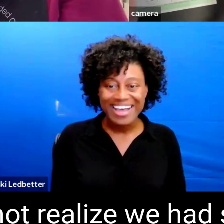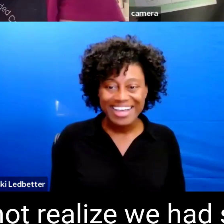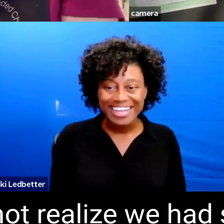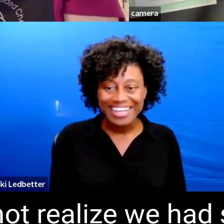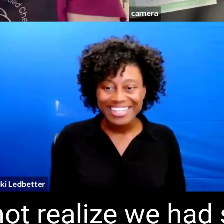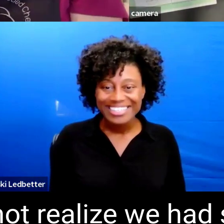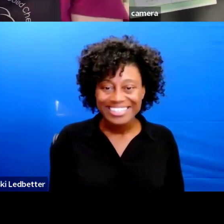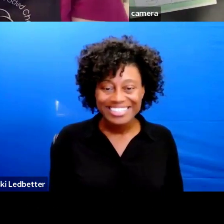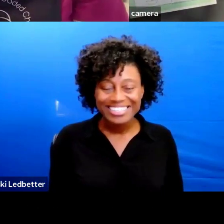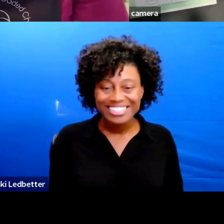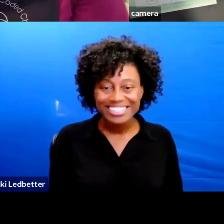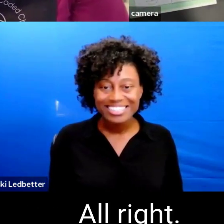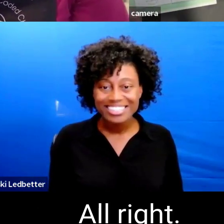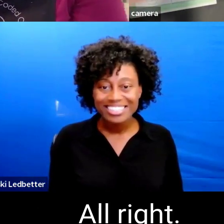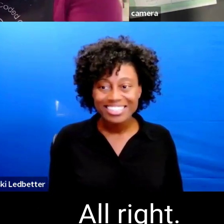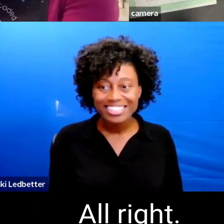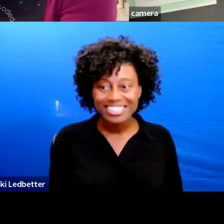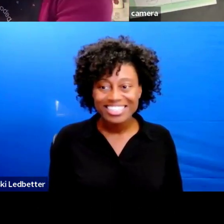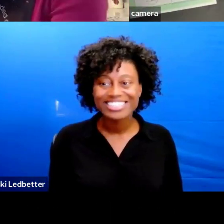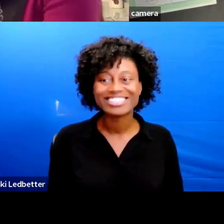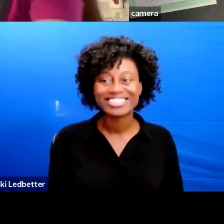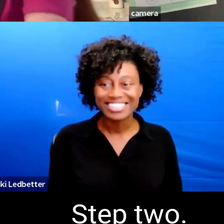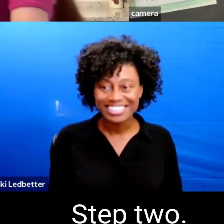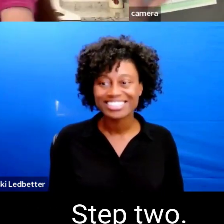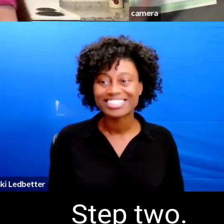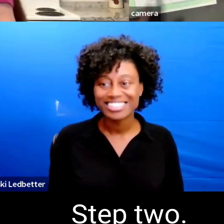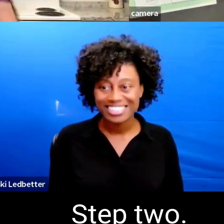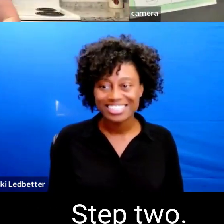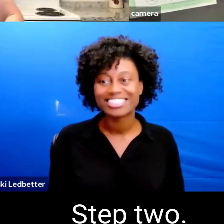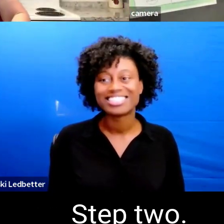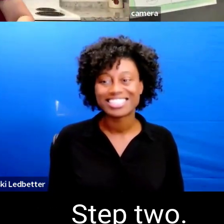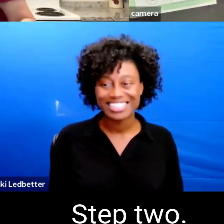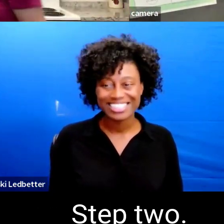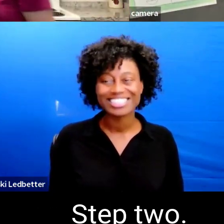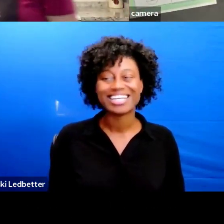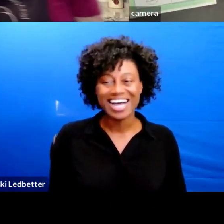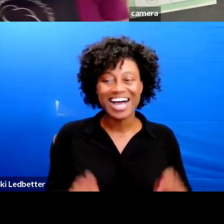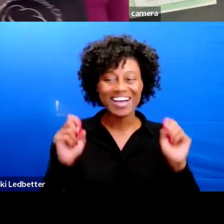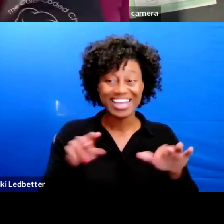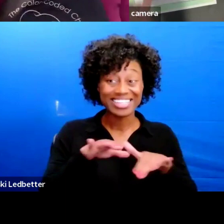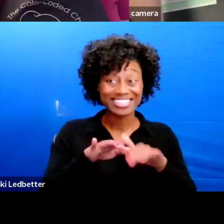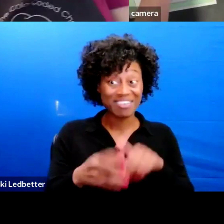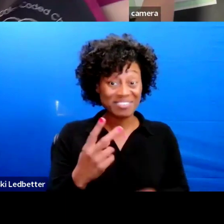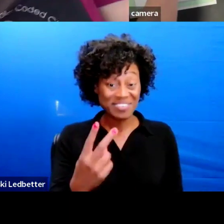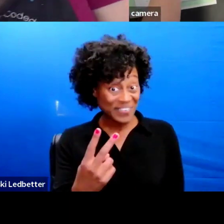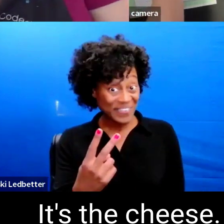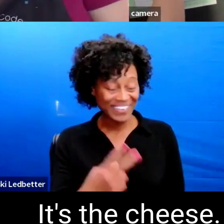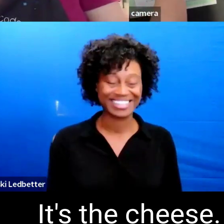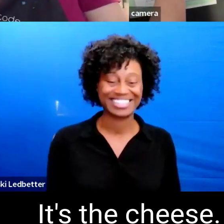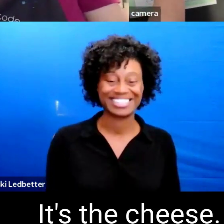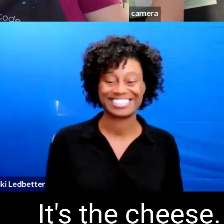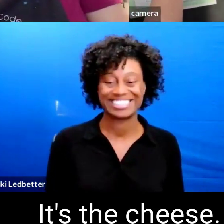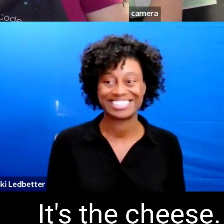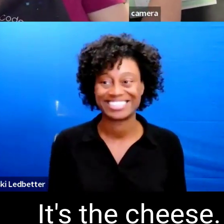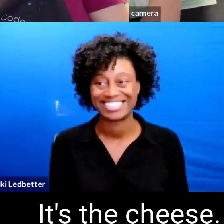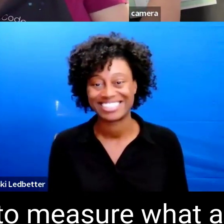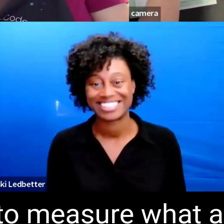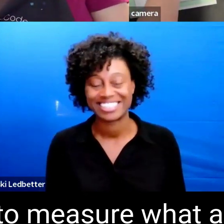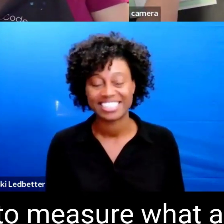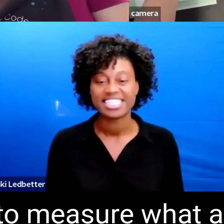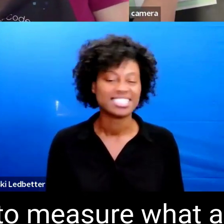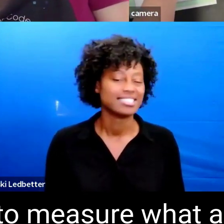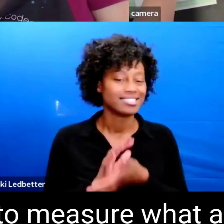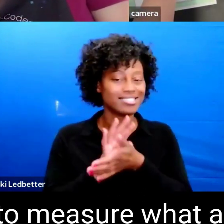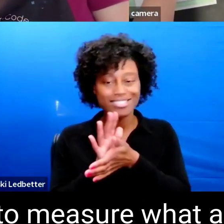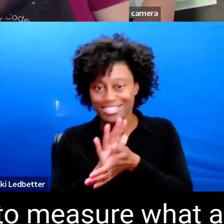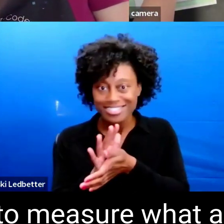we had shifted. All right, step 2. It's the cheese. We're